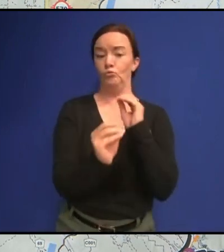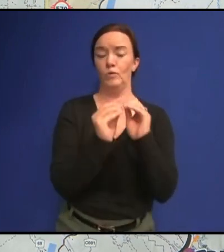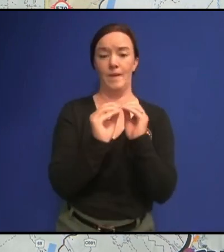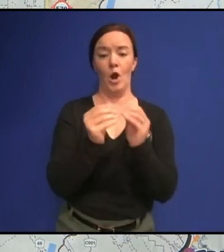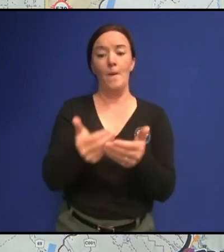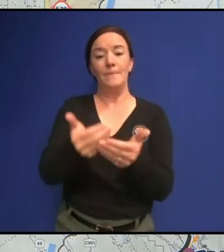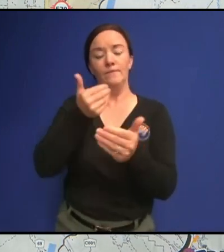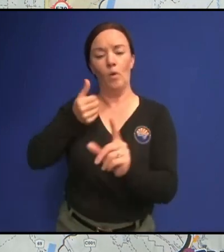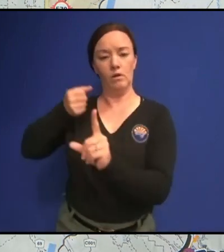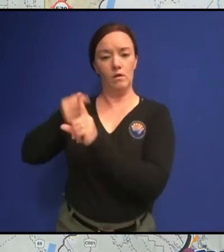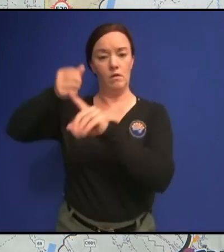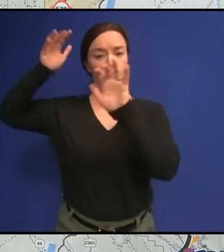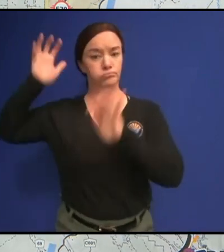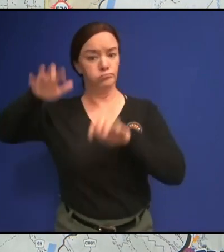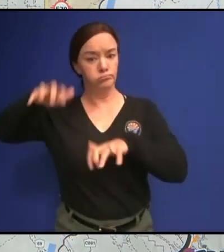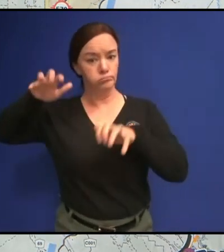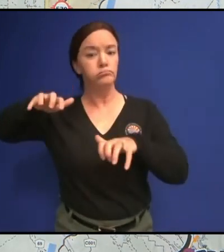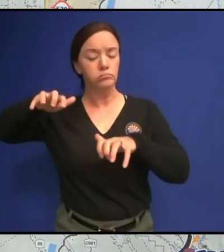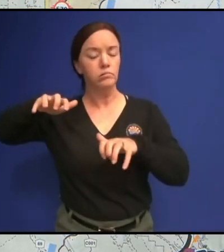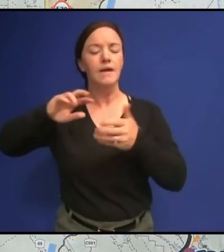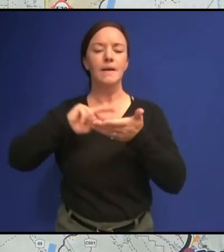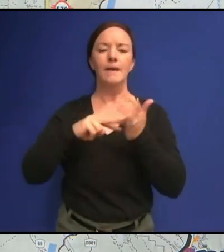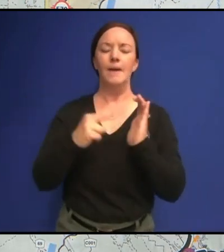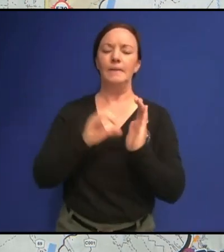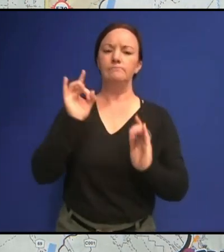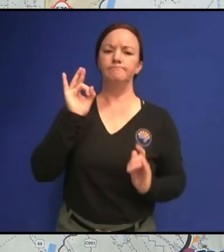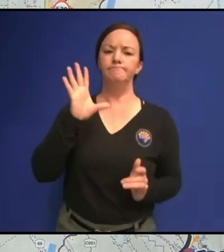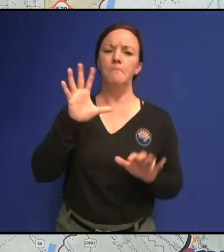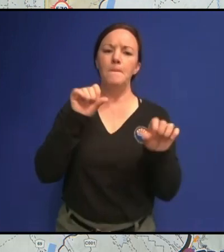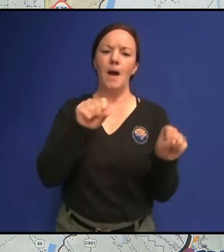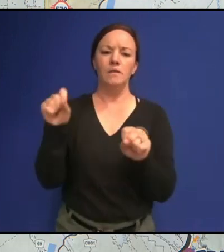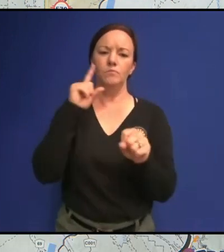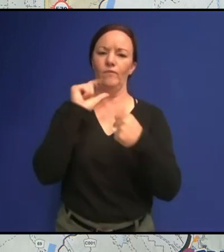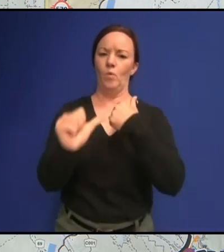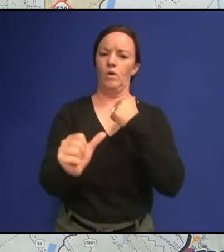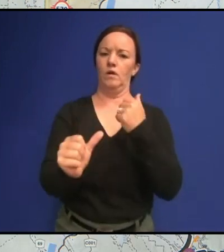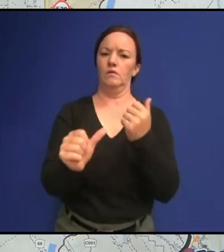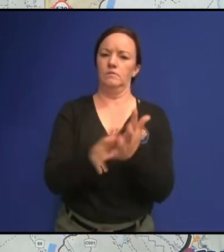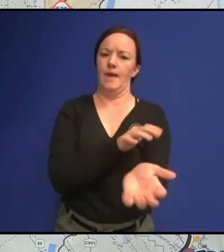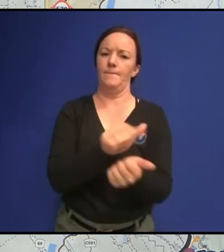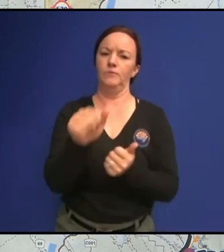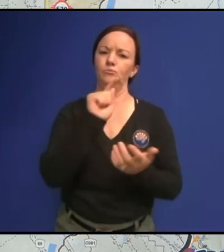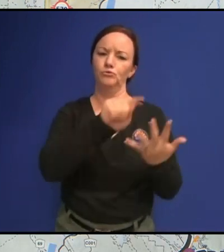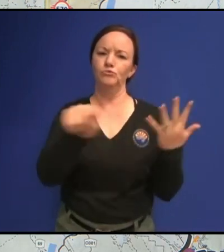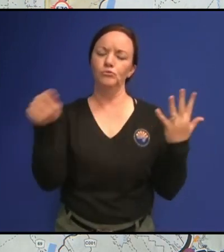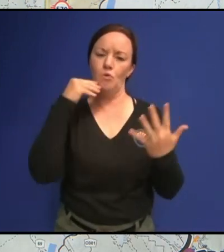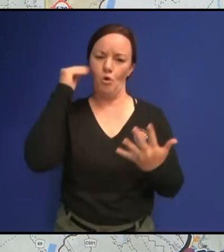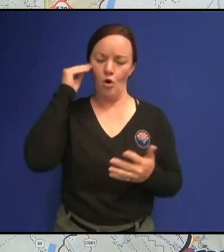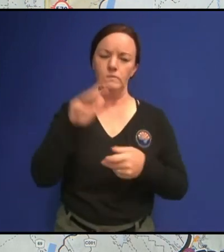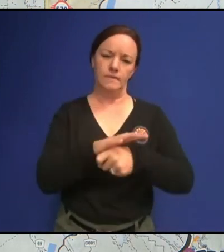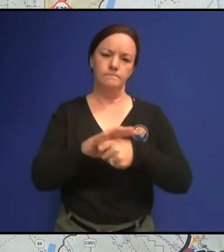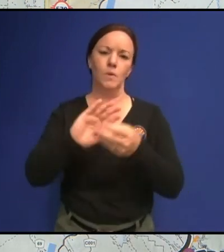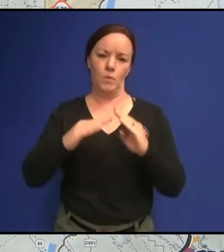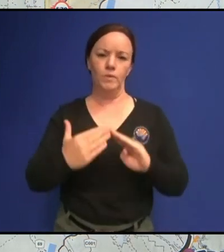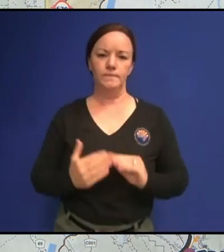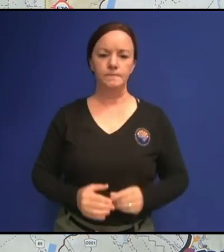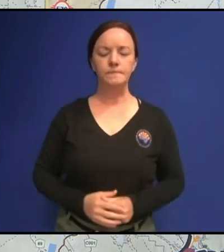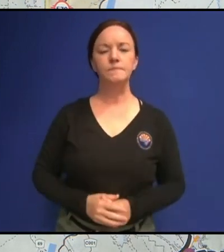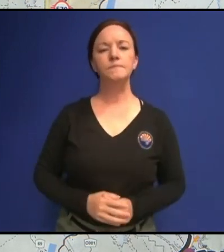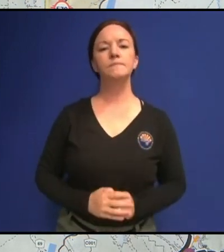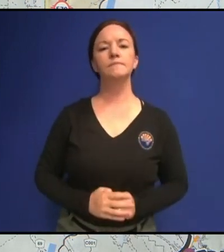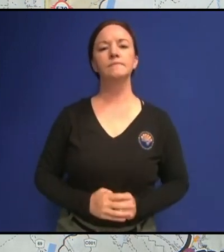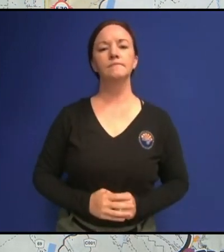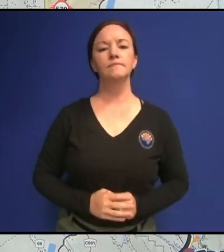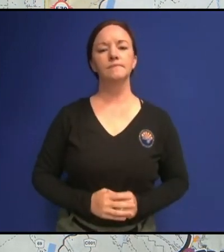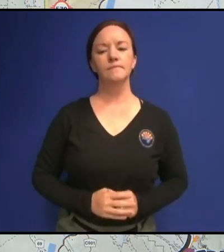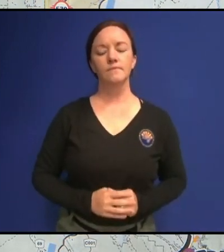monsoons, that there's a higher potential that it's going to cause damage. And that right now, one of the main things for that is